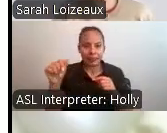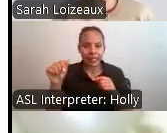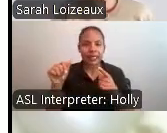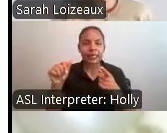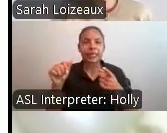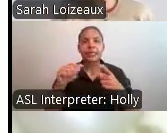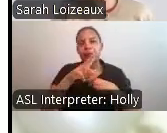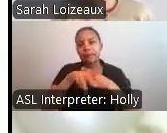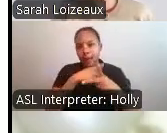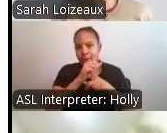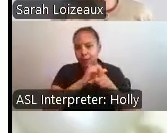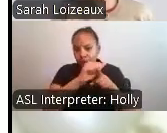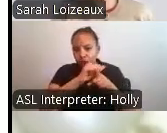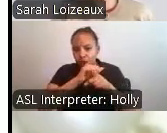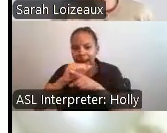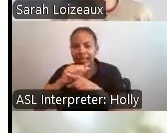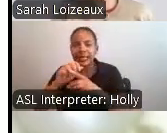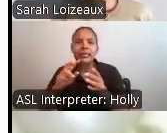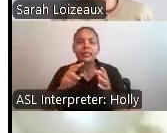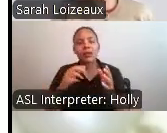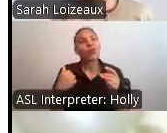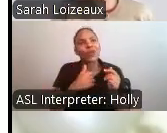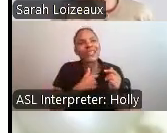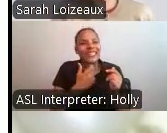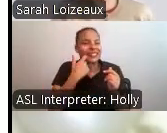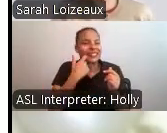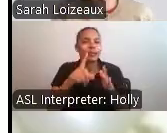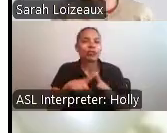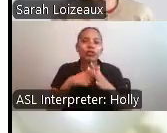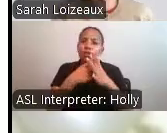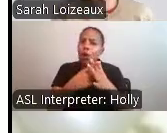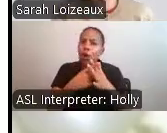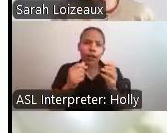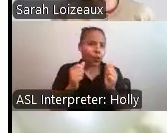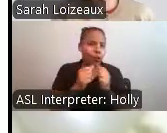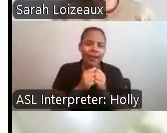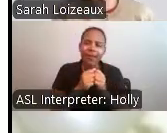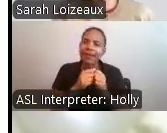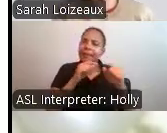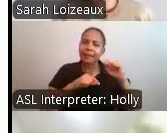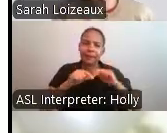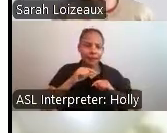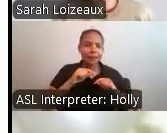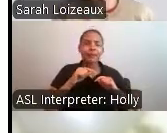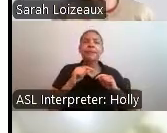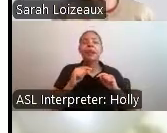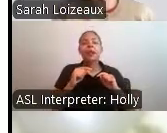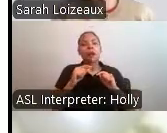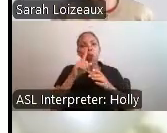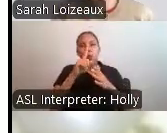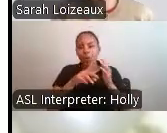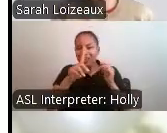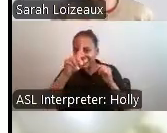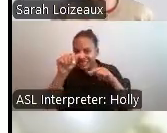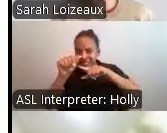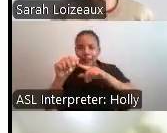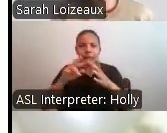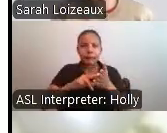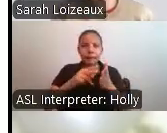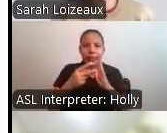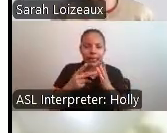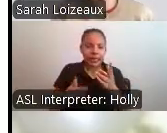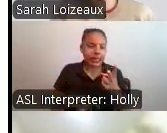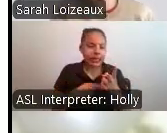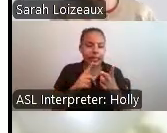starting, as overall, what is disability, what falls under disability. We'll talk a lot about invisible versus